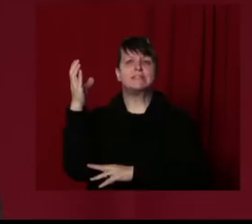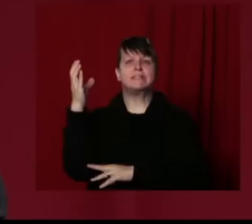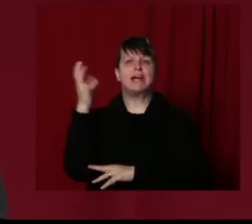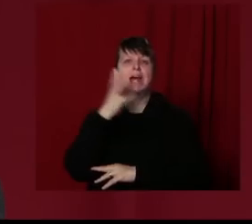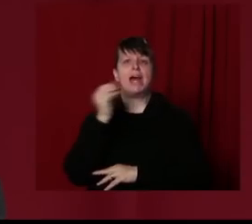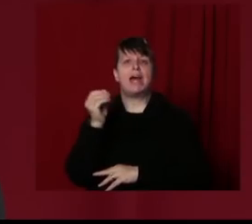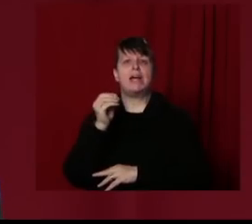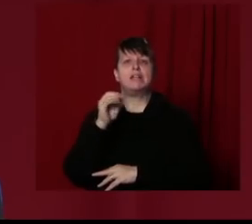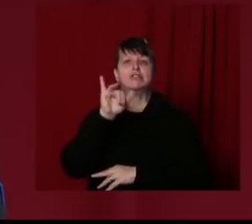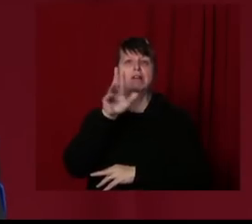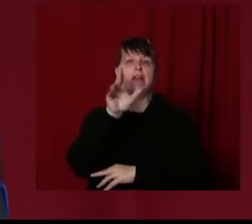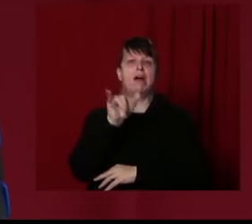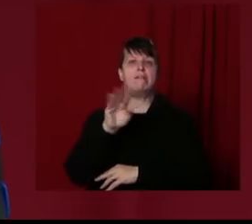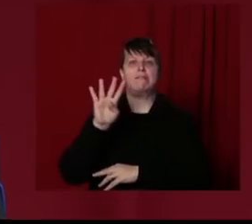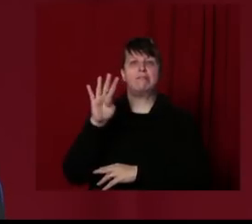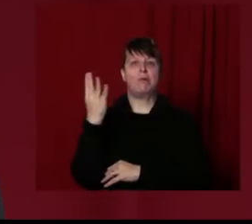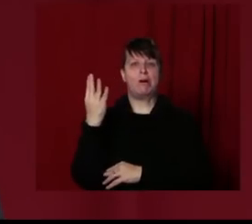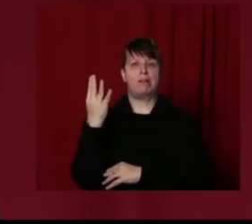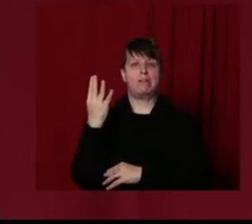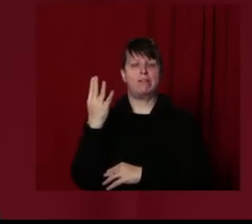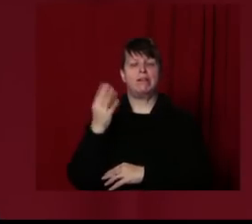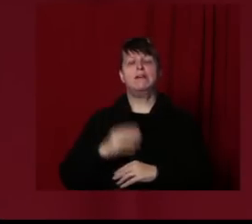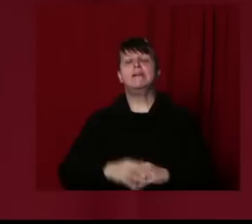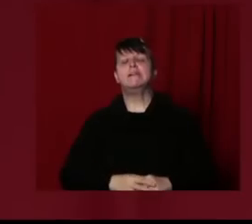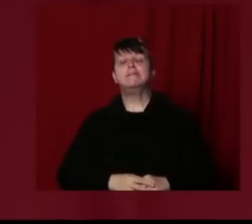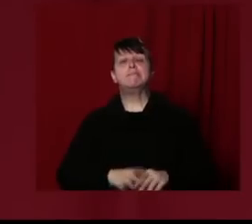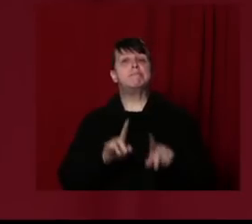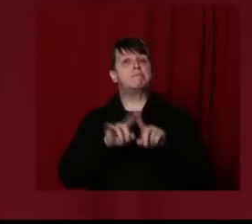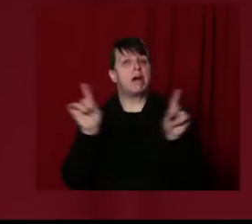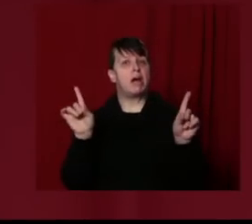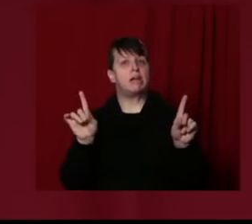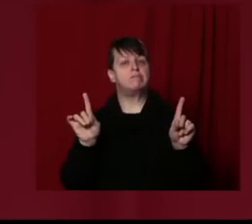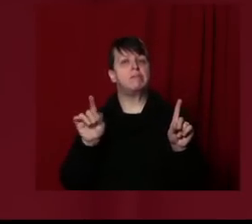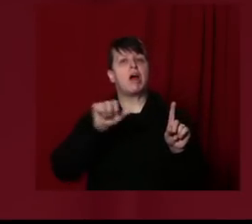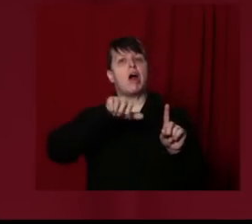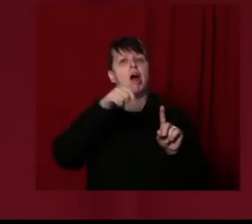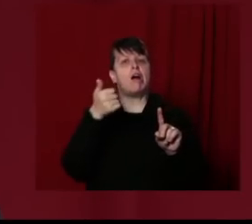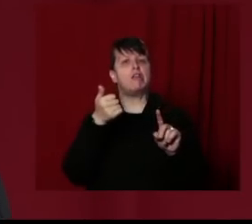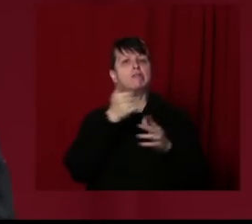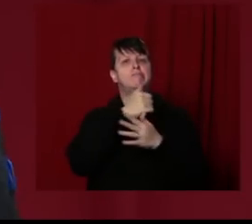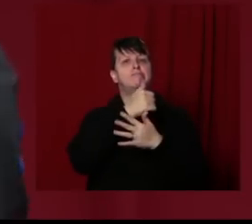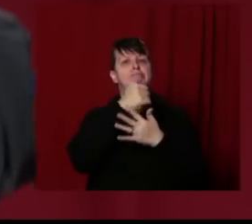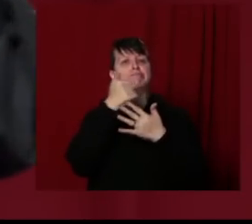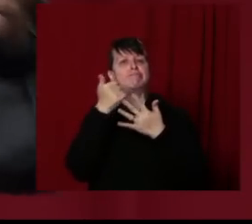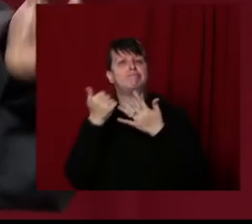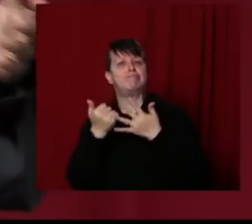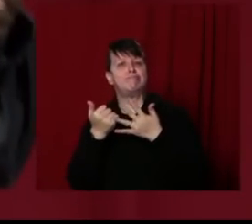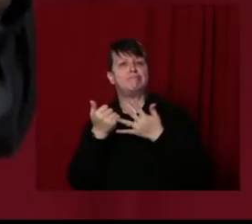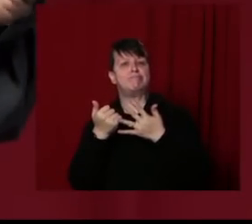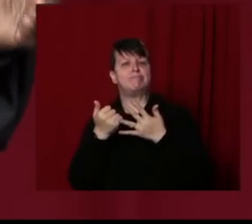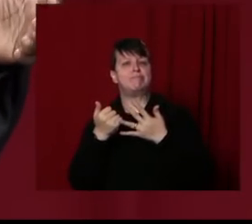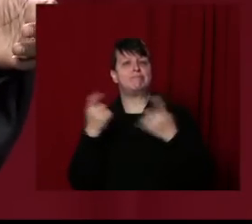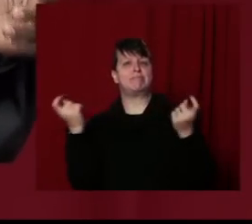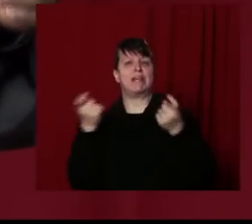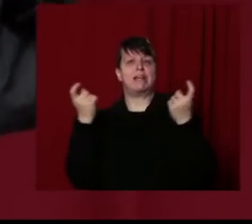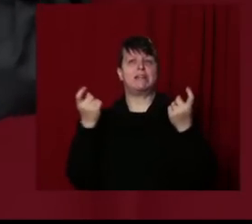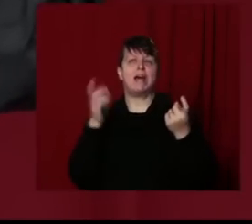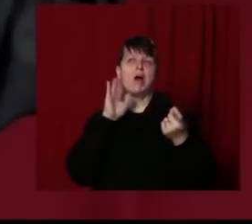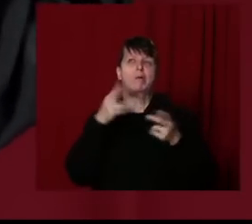the 4th of July. But there are also lower tier occasions, which I will conveniently